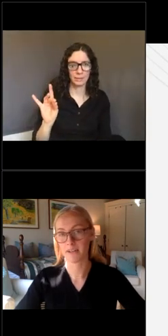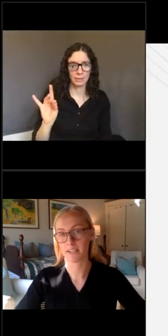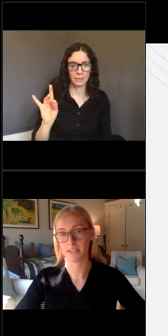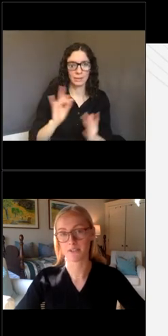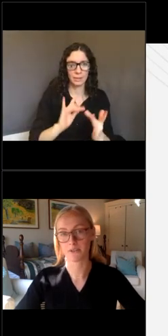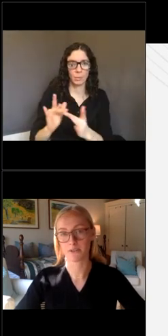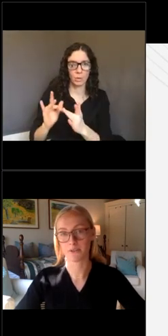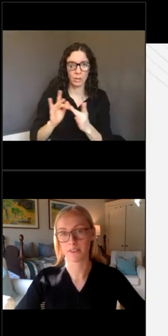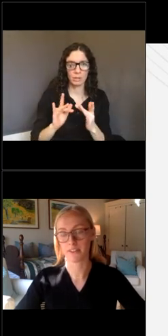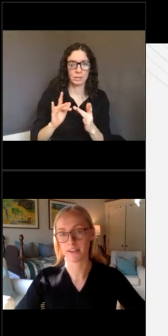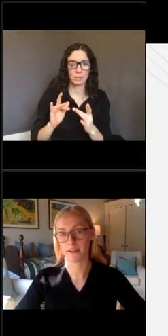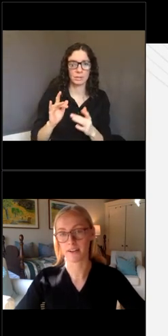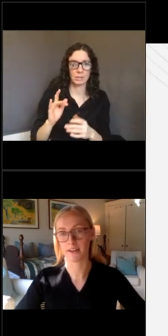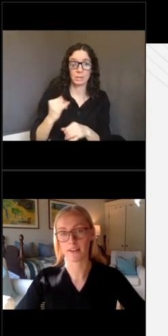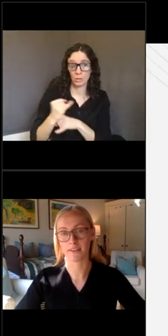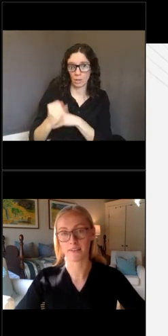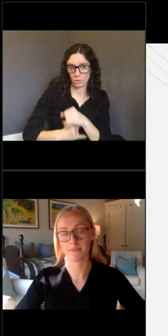who disseminated